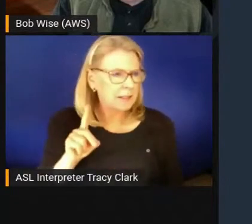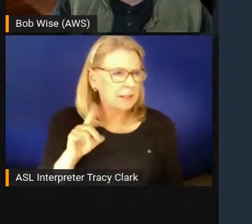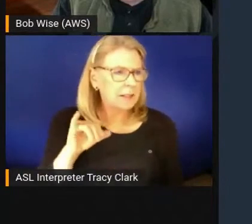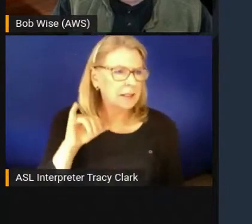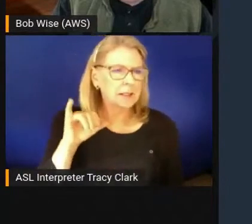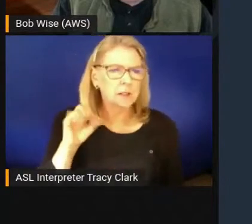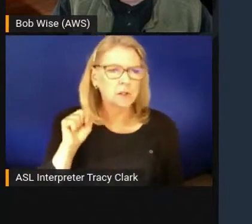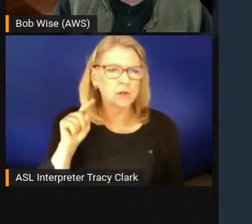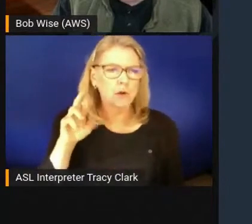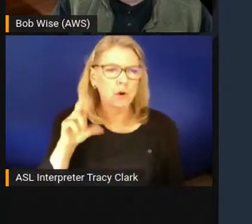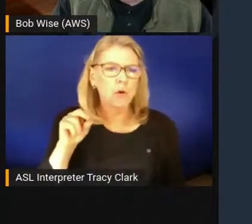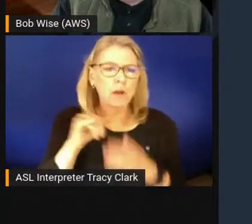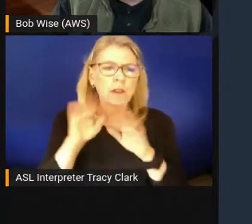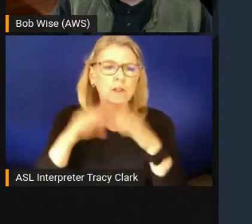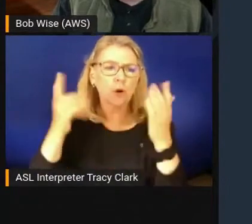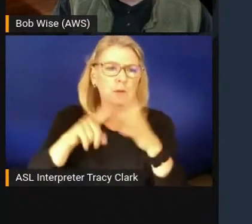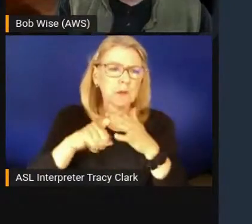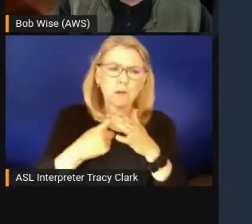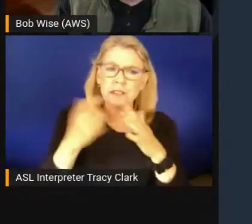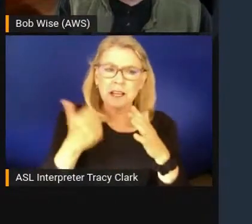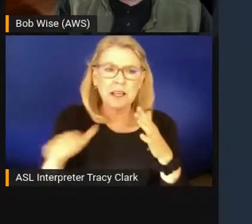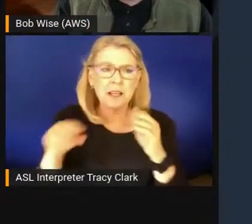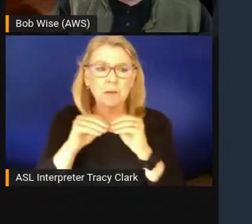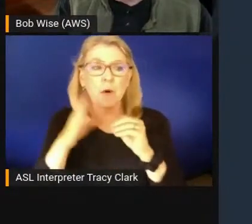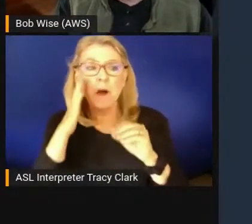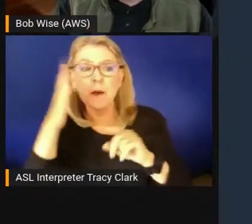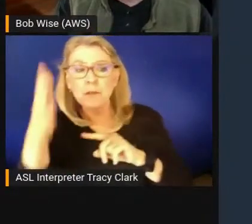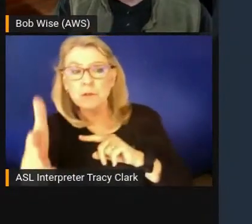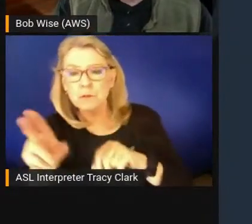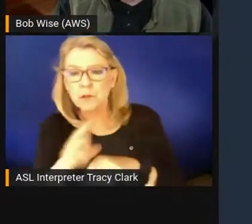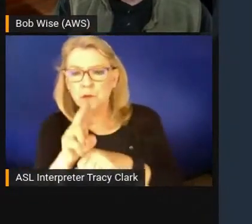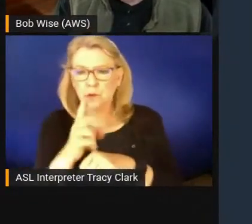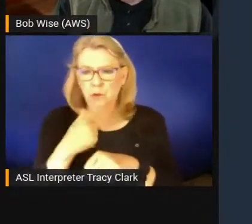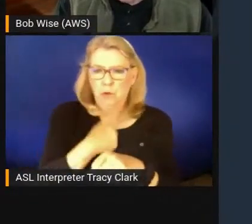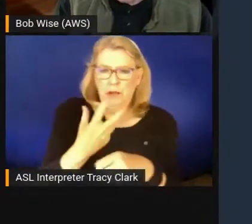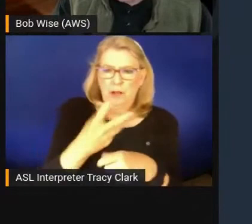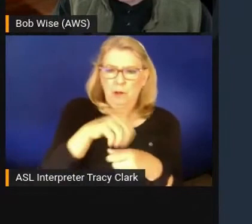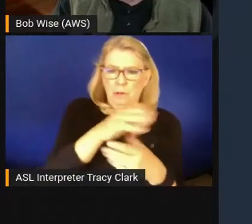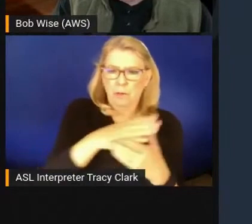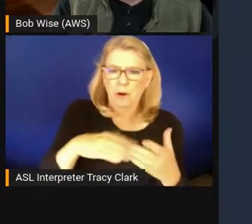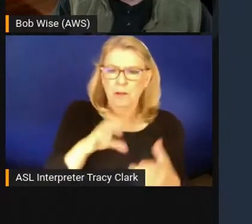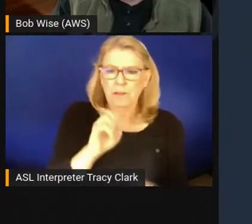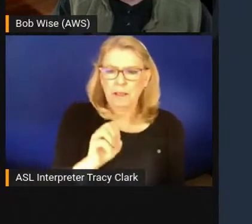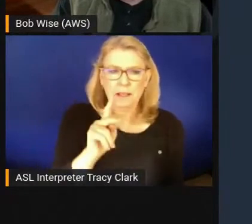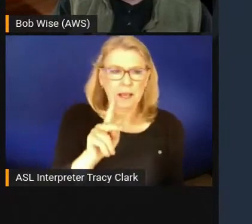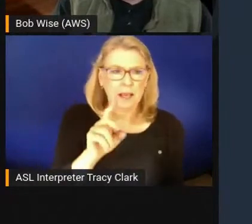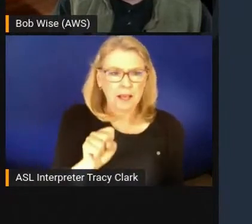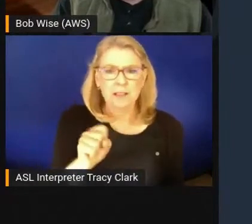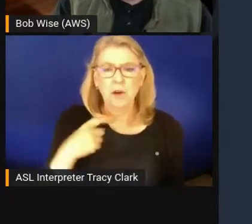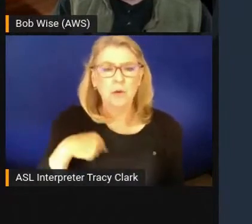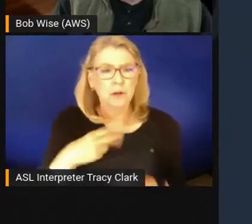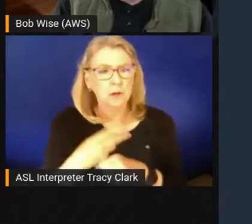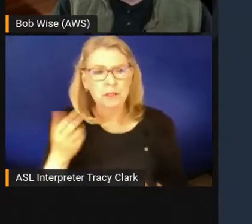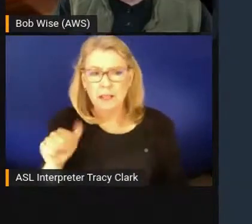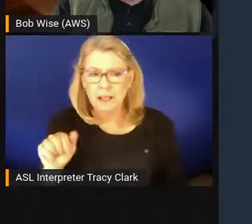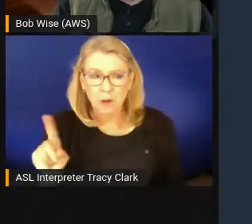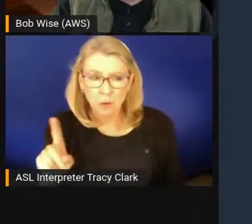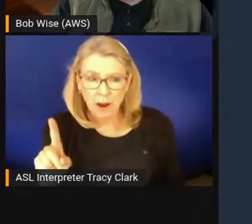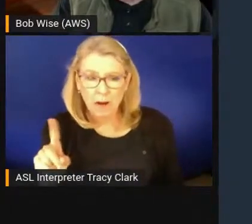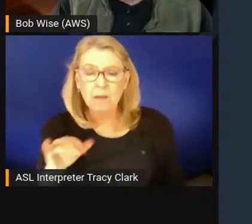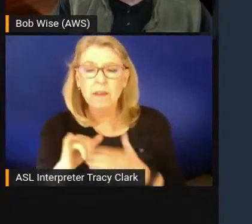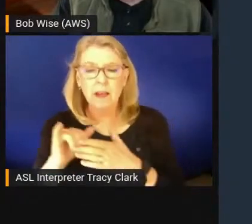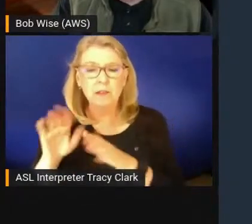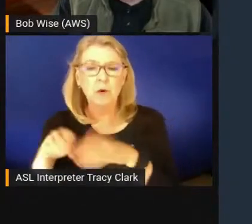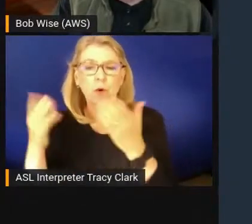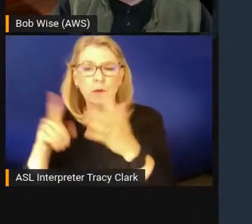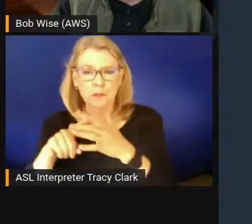anyone to use the same upstream Kubernetes bits we use as part of EKS. EKS Anywhere is open source. CDK is